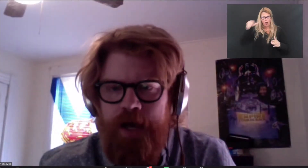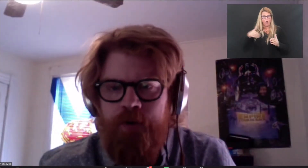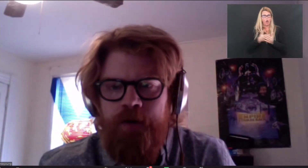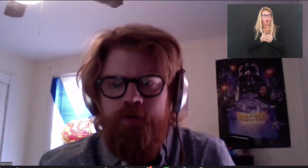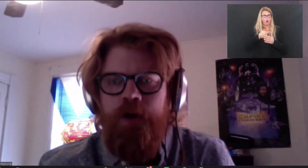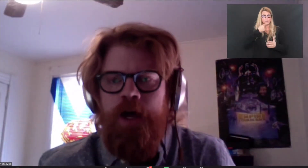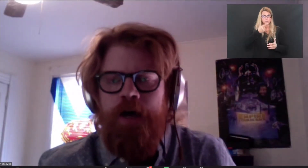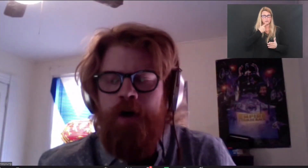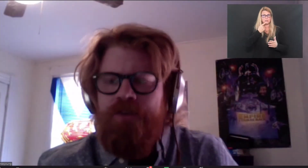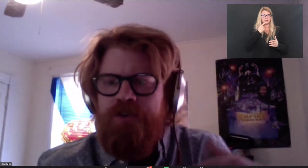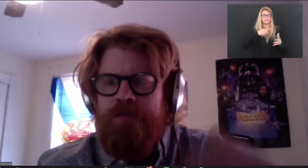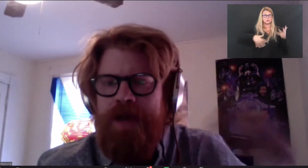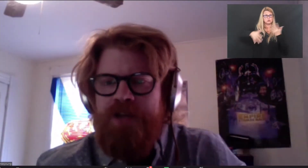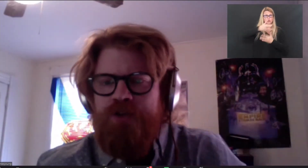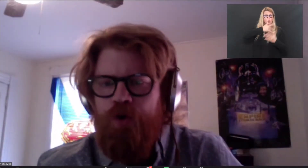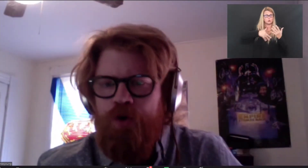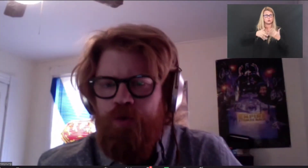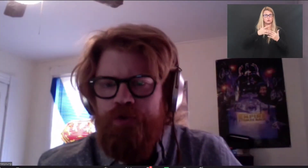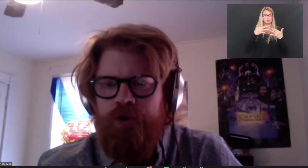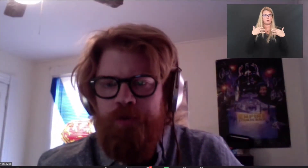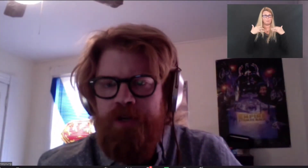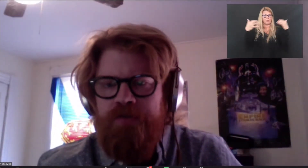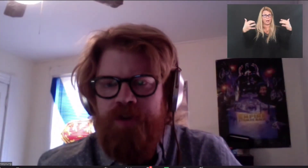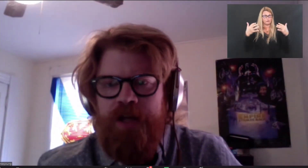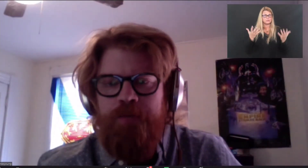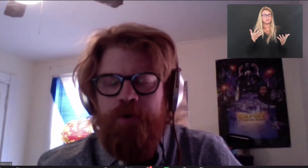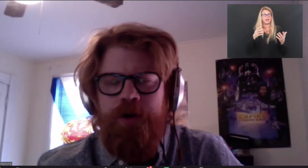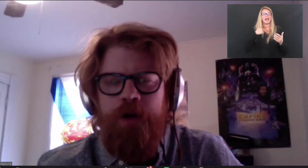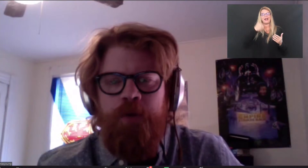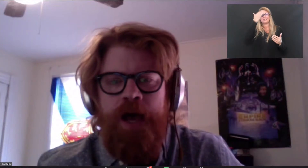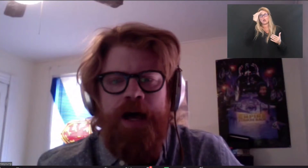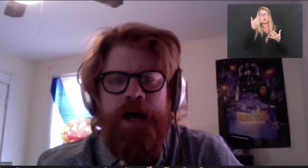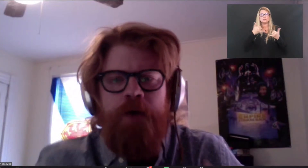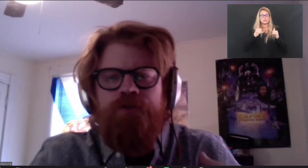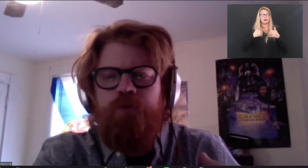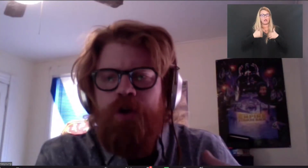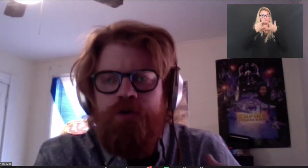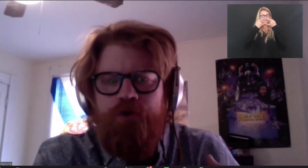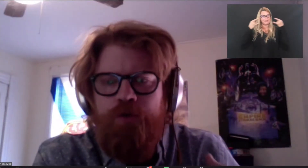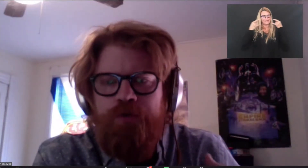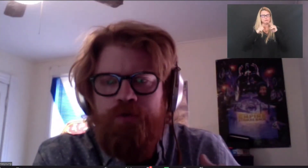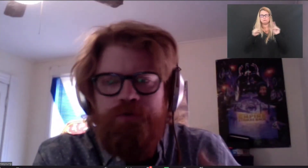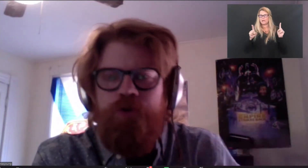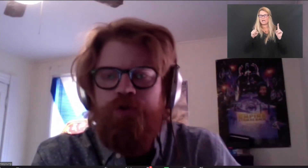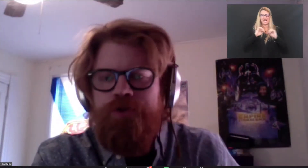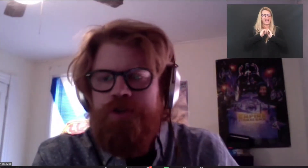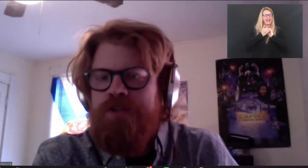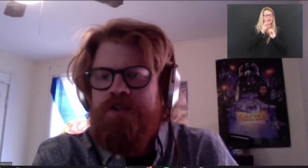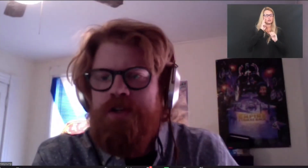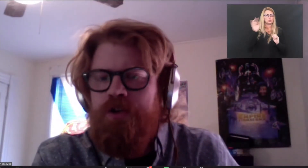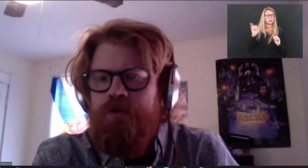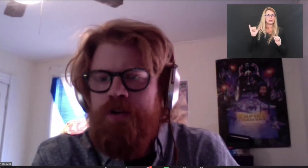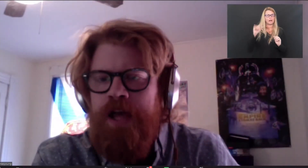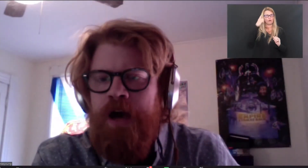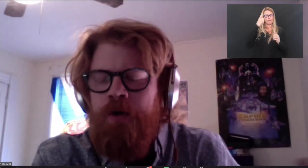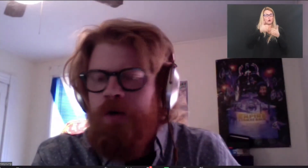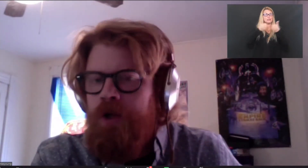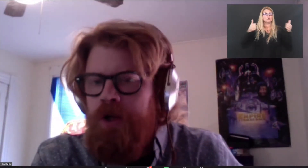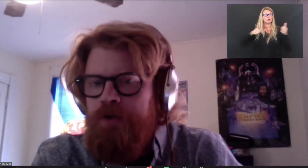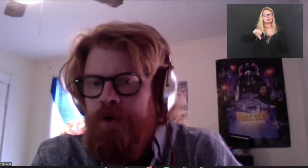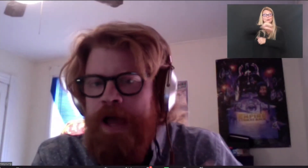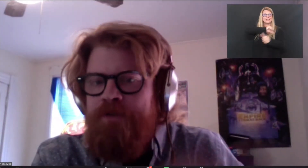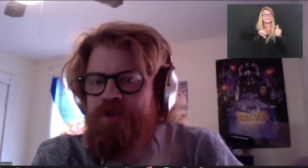social gatherings? Obviously, the mask order will still be in effect, but how will this work in terms of social distancing? You can